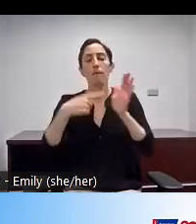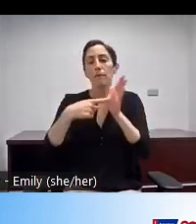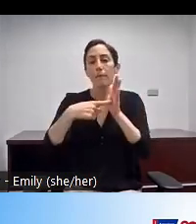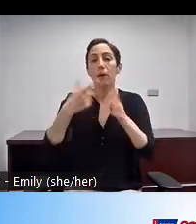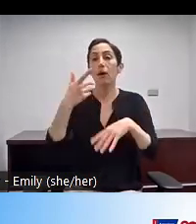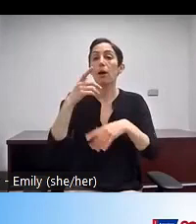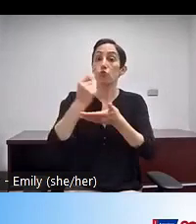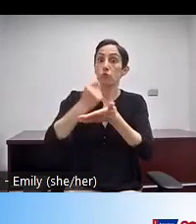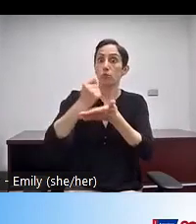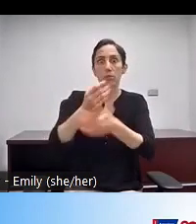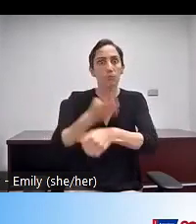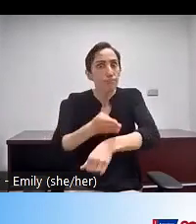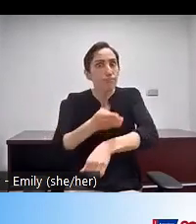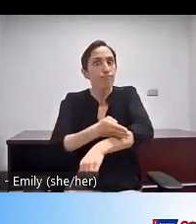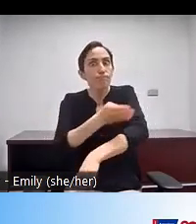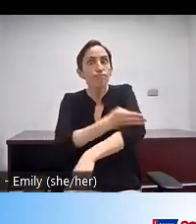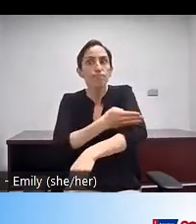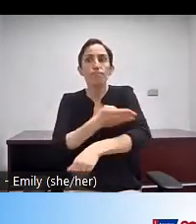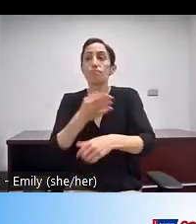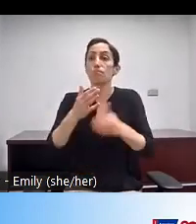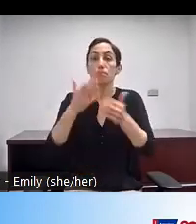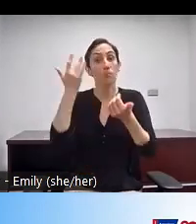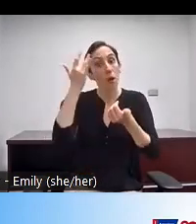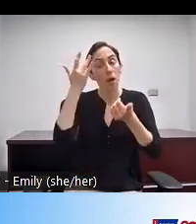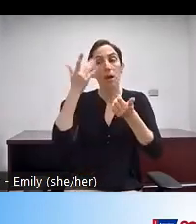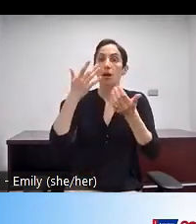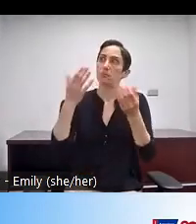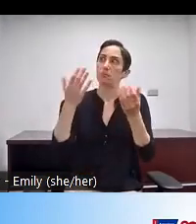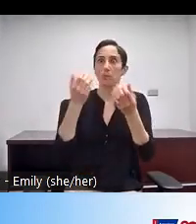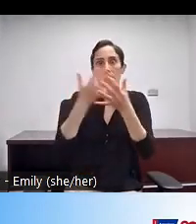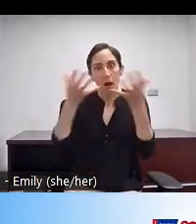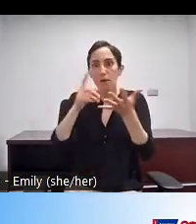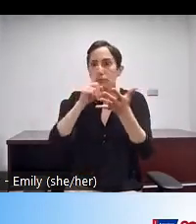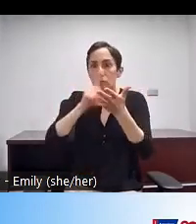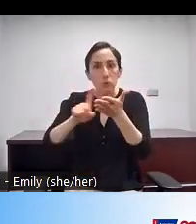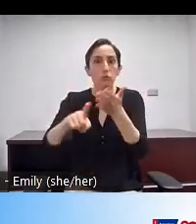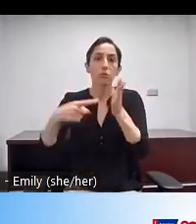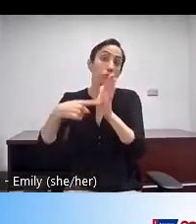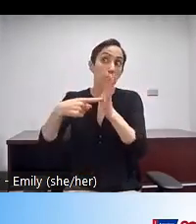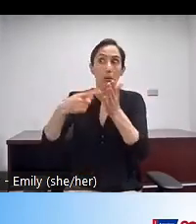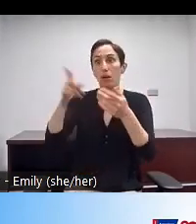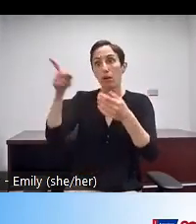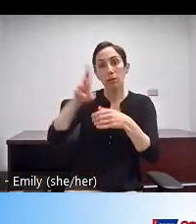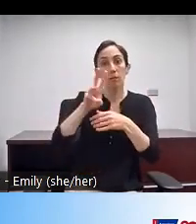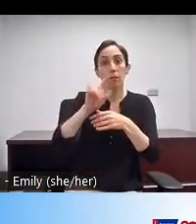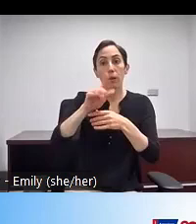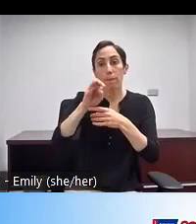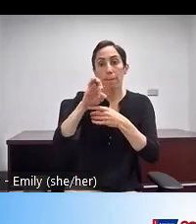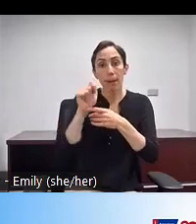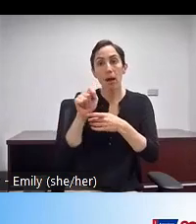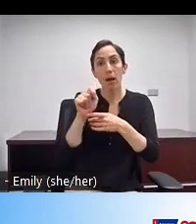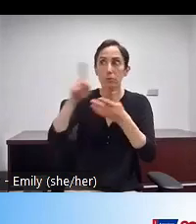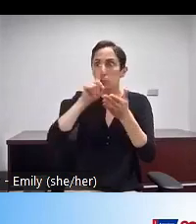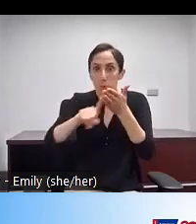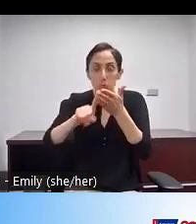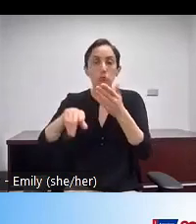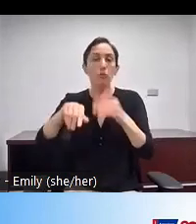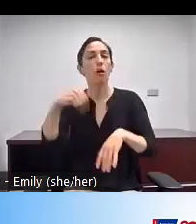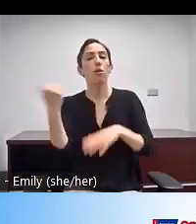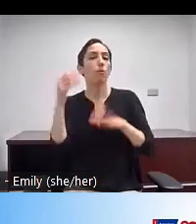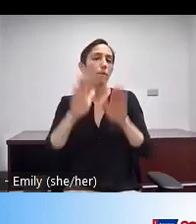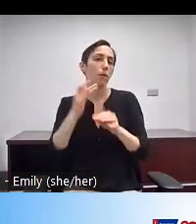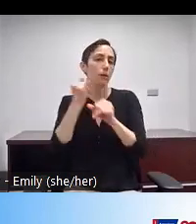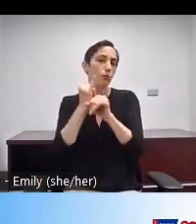at Wilmot and other great institutions across our country. So we're going to see more